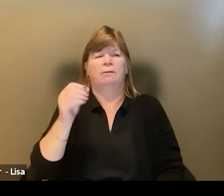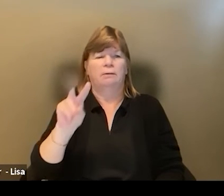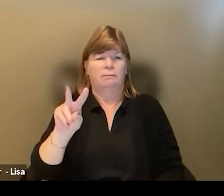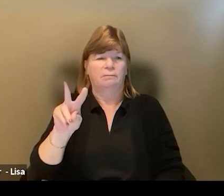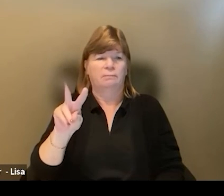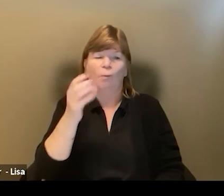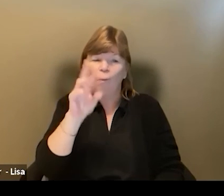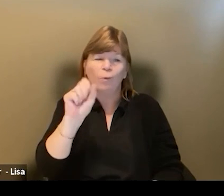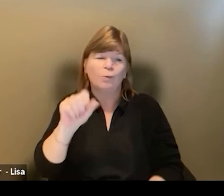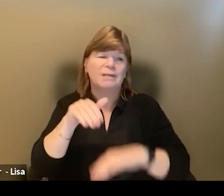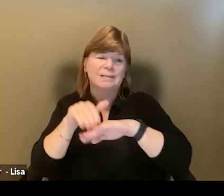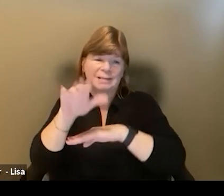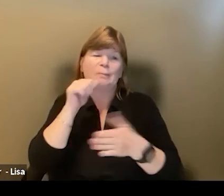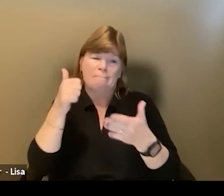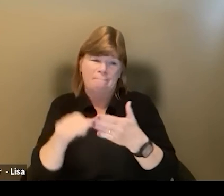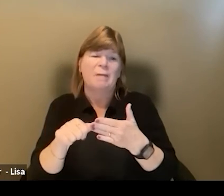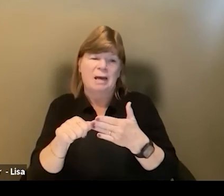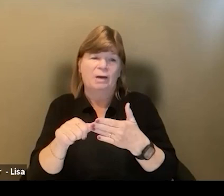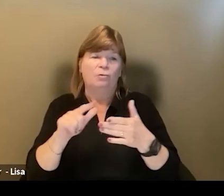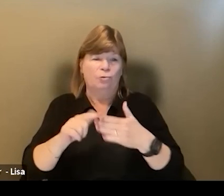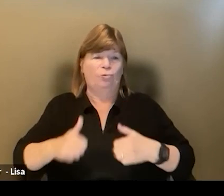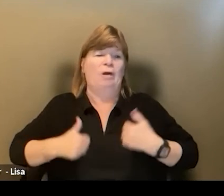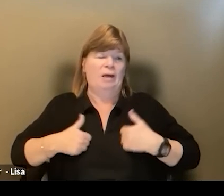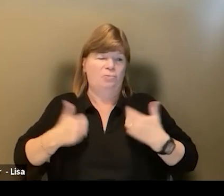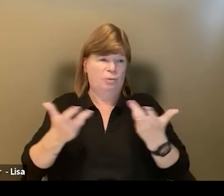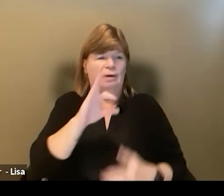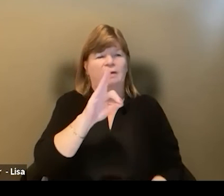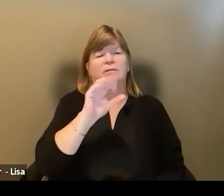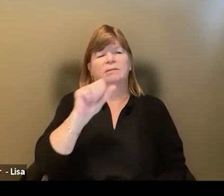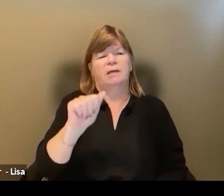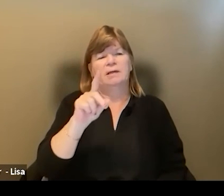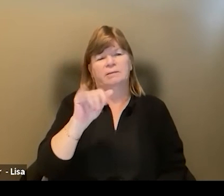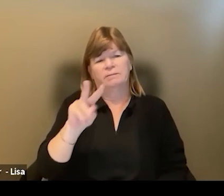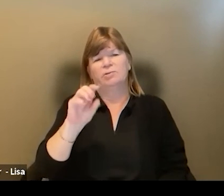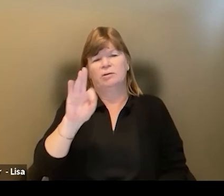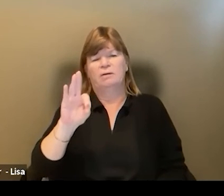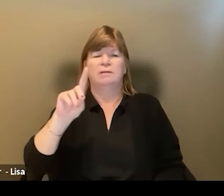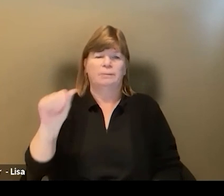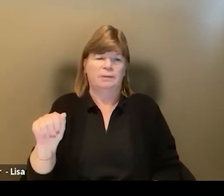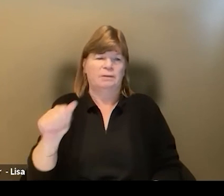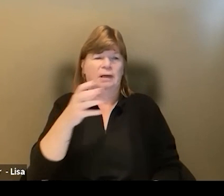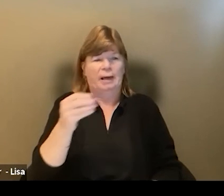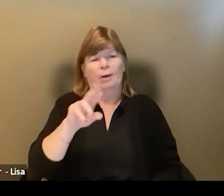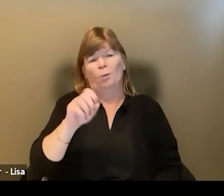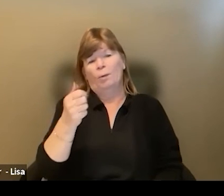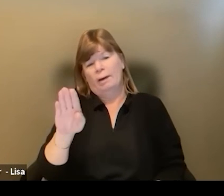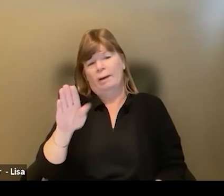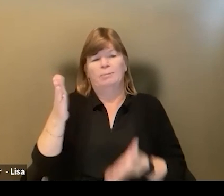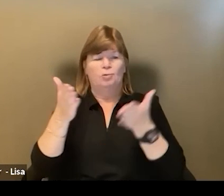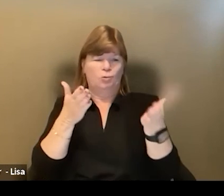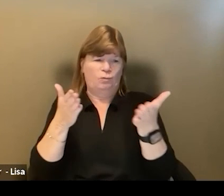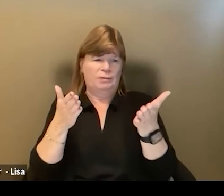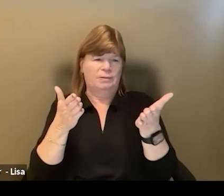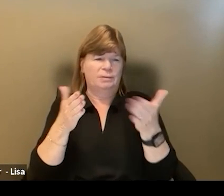FSSA.in.gov, or you can also mail your comments to FSSA Division of Disability and